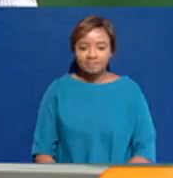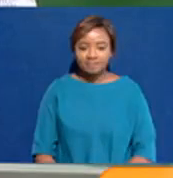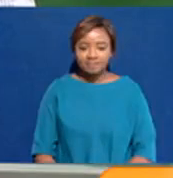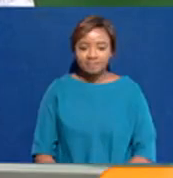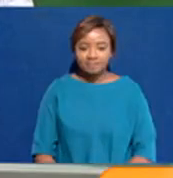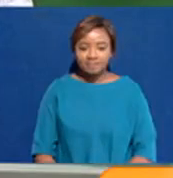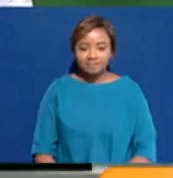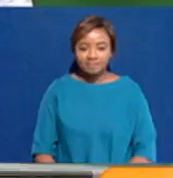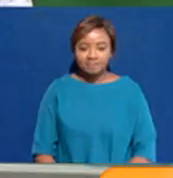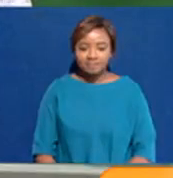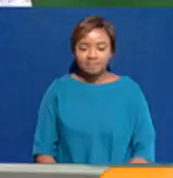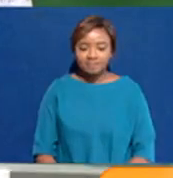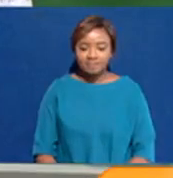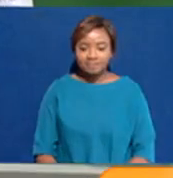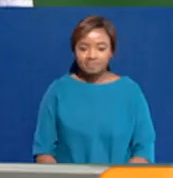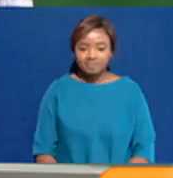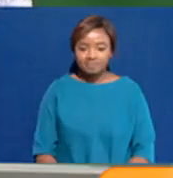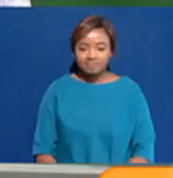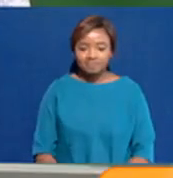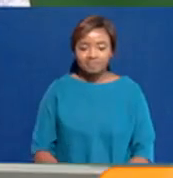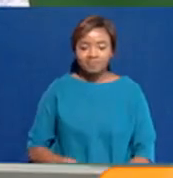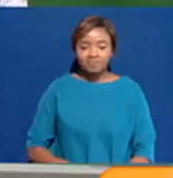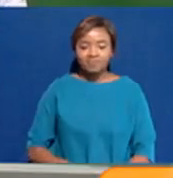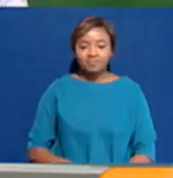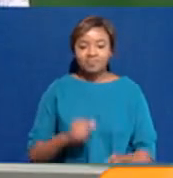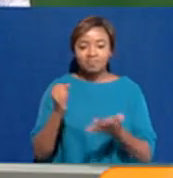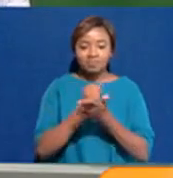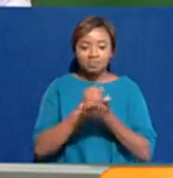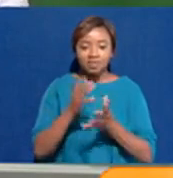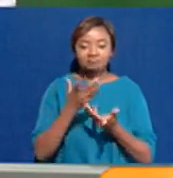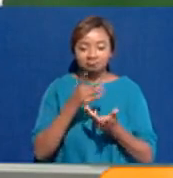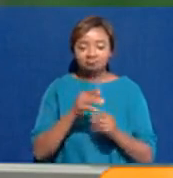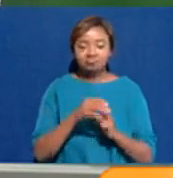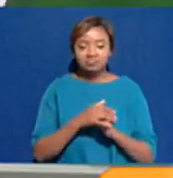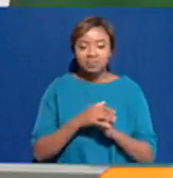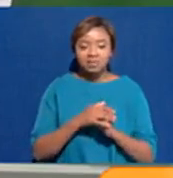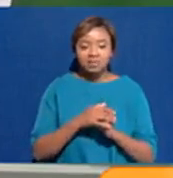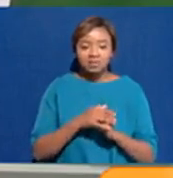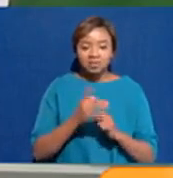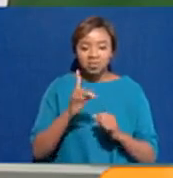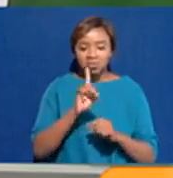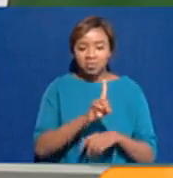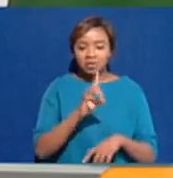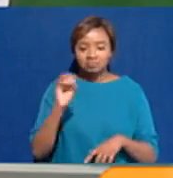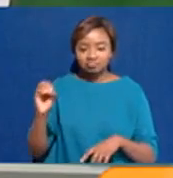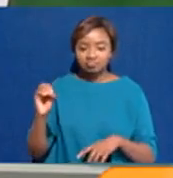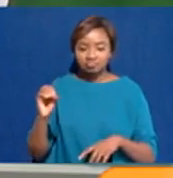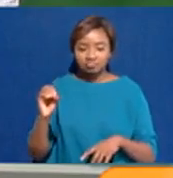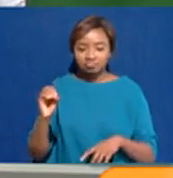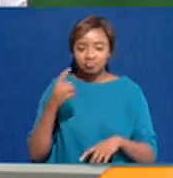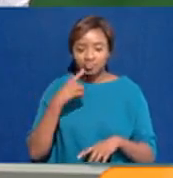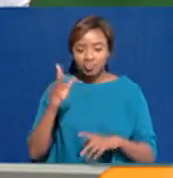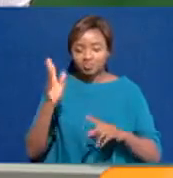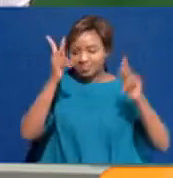Posta Rangers eased the pressure on coach John Kamau with a hard-fought 1-0 win away to Kakamega Homeboyz at